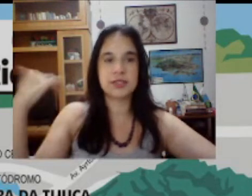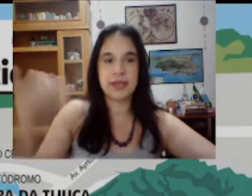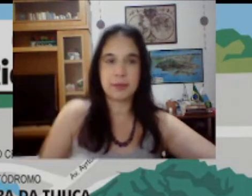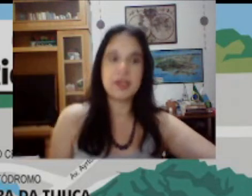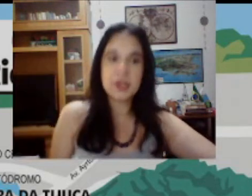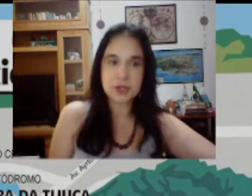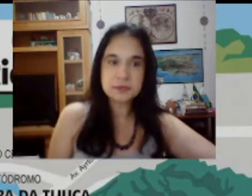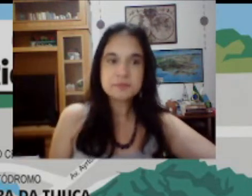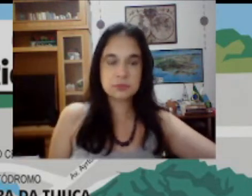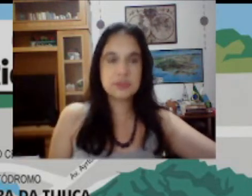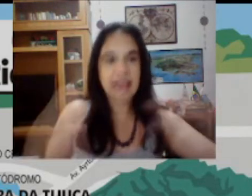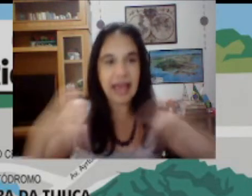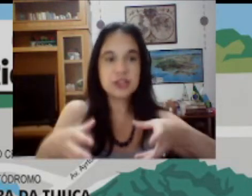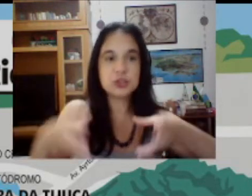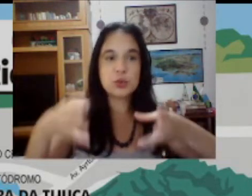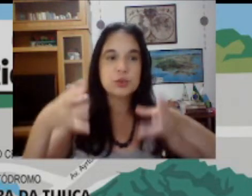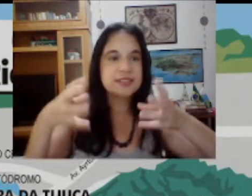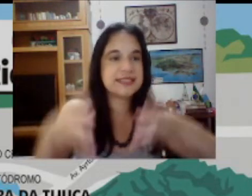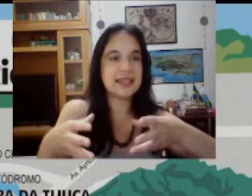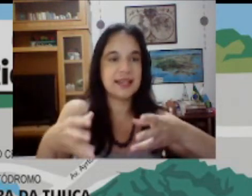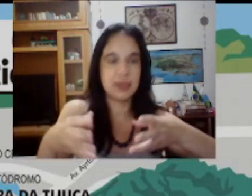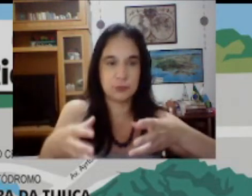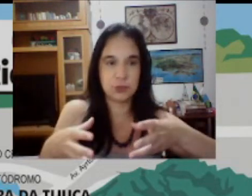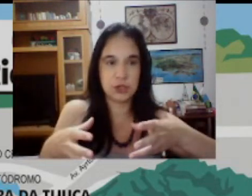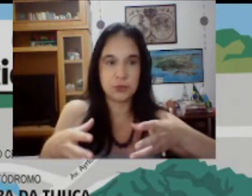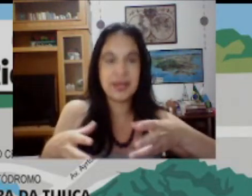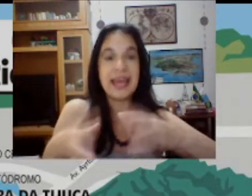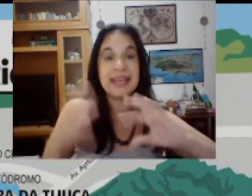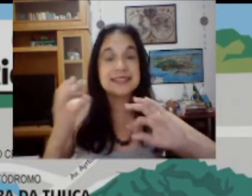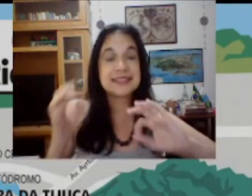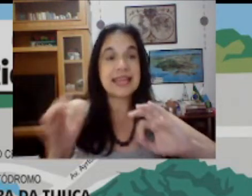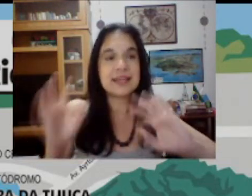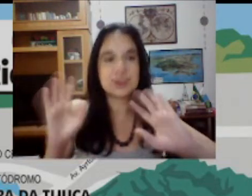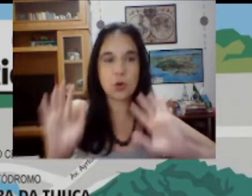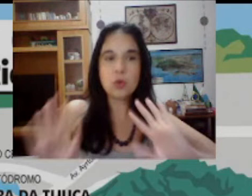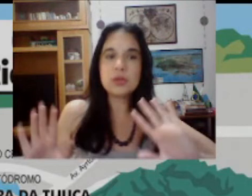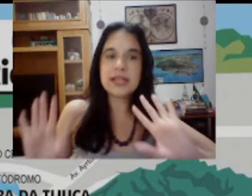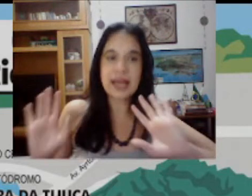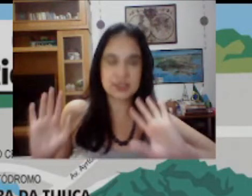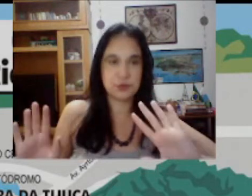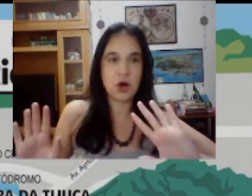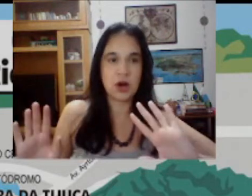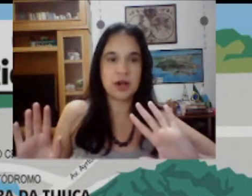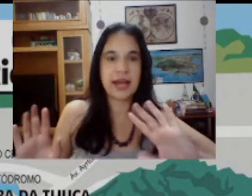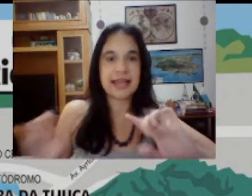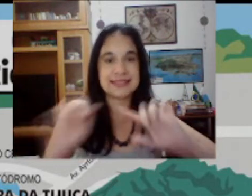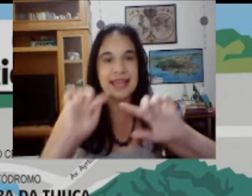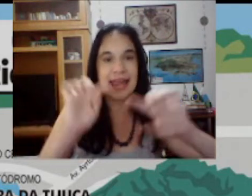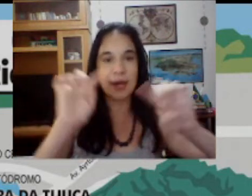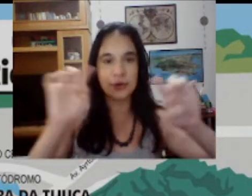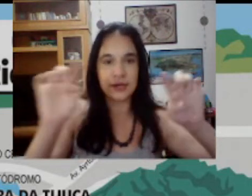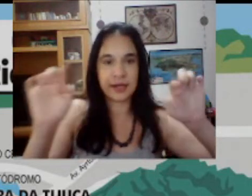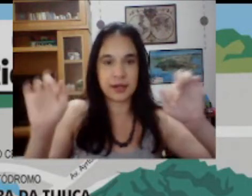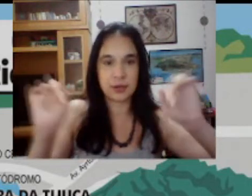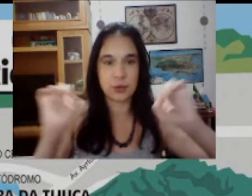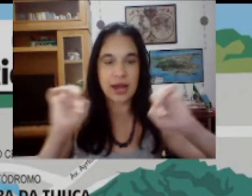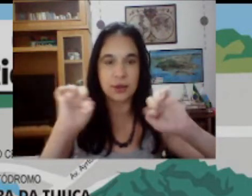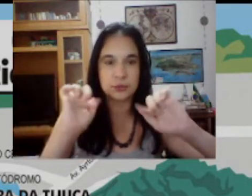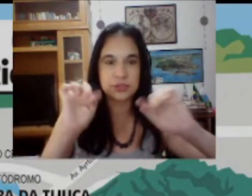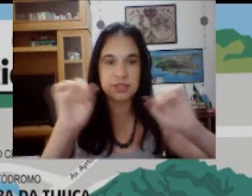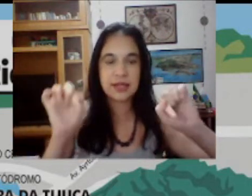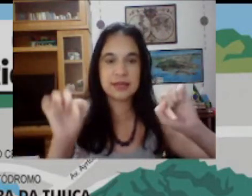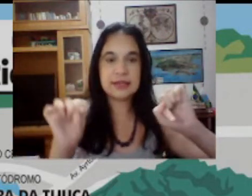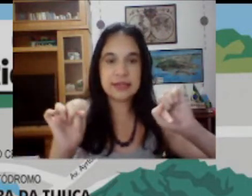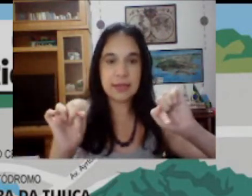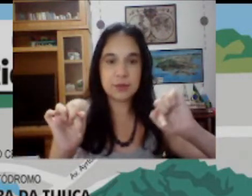court came here, the actual city of Rio extended only as far as the area